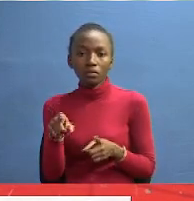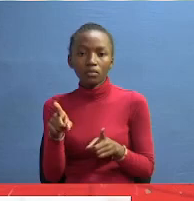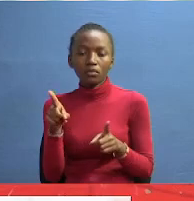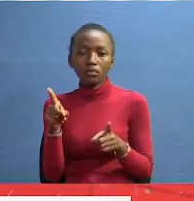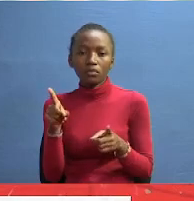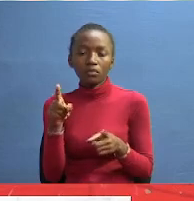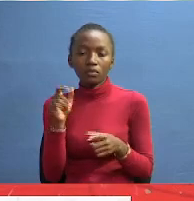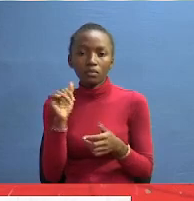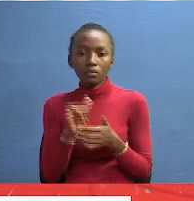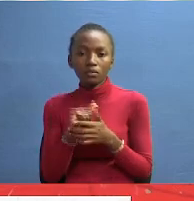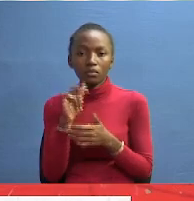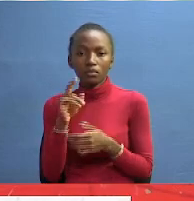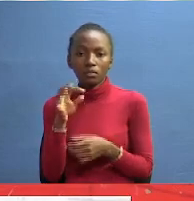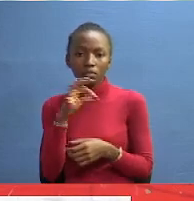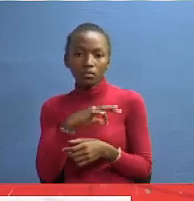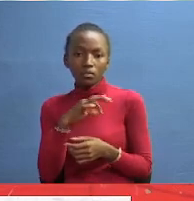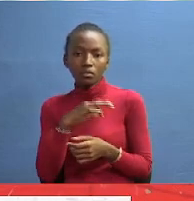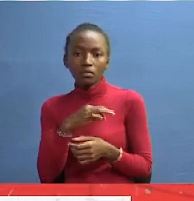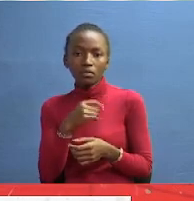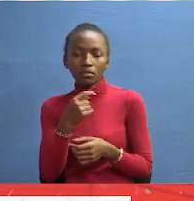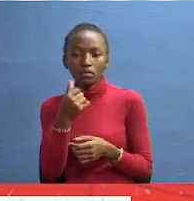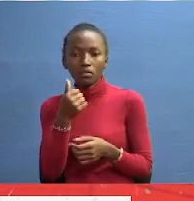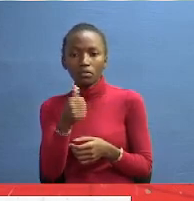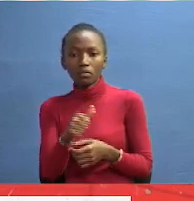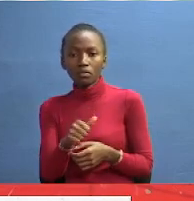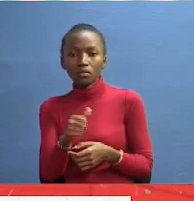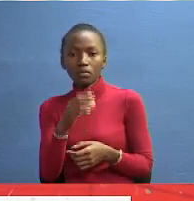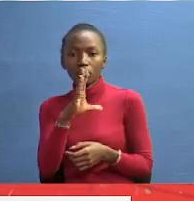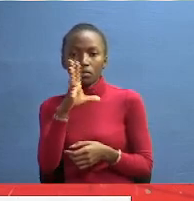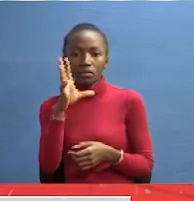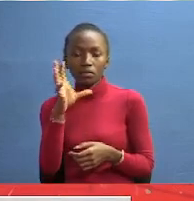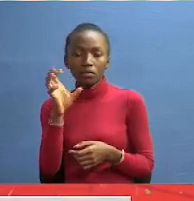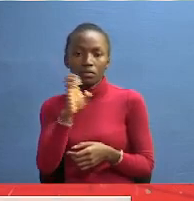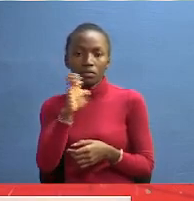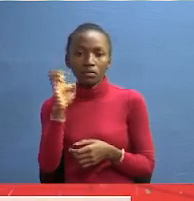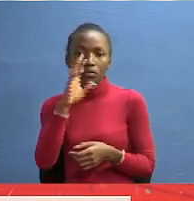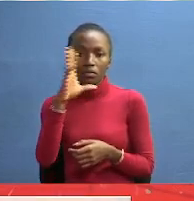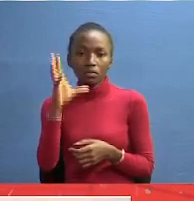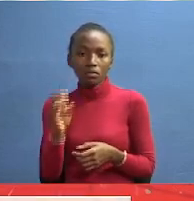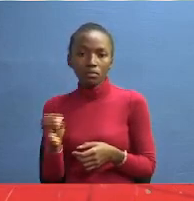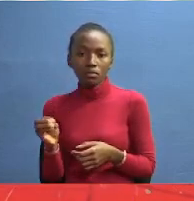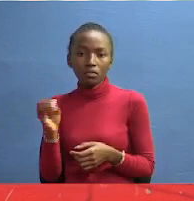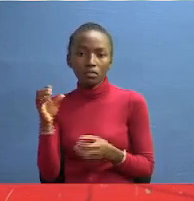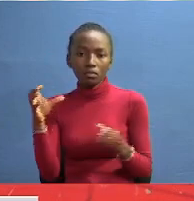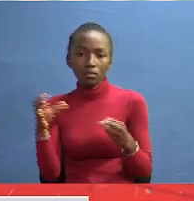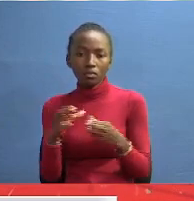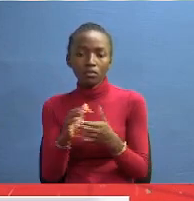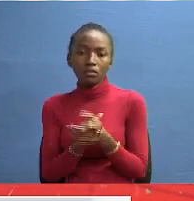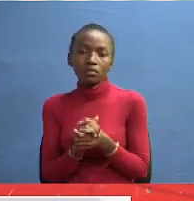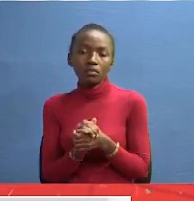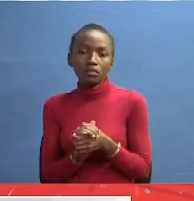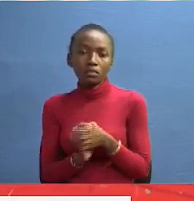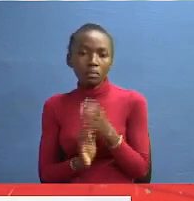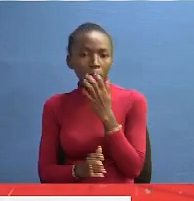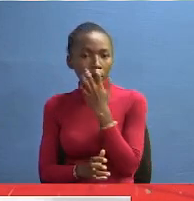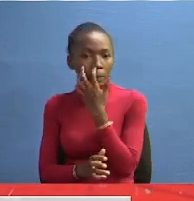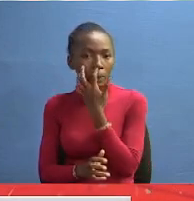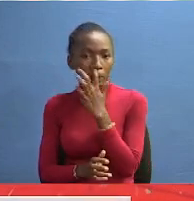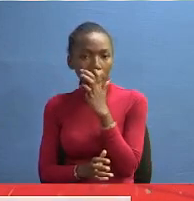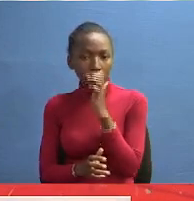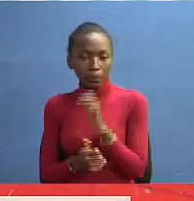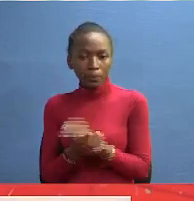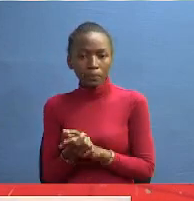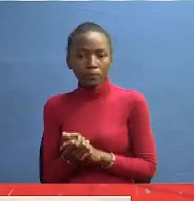they have got the capacity, then they can be engaged in the extraction of those minerals. Of course, with the